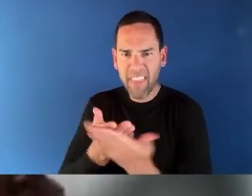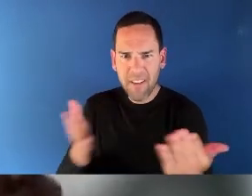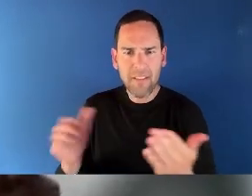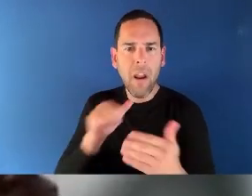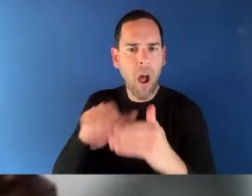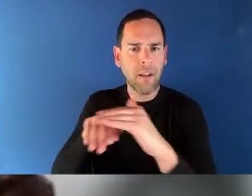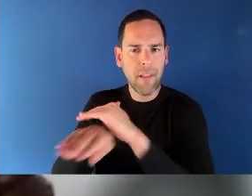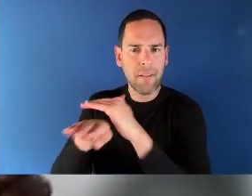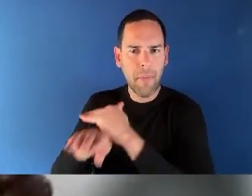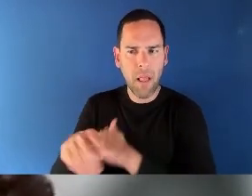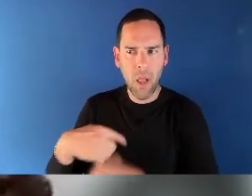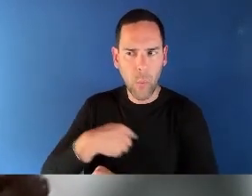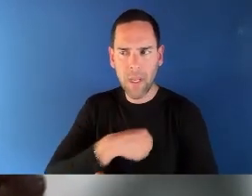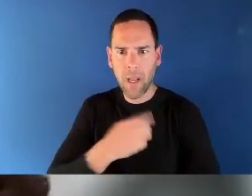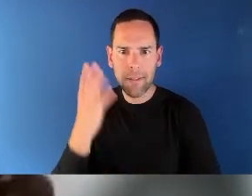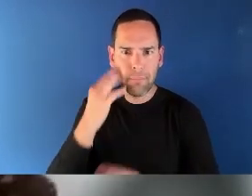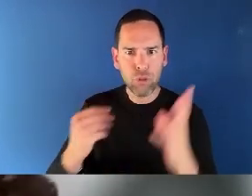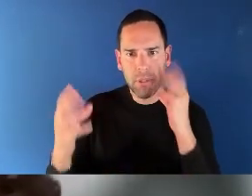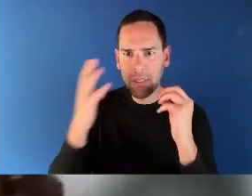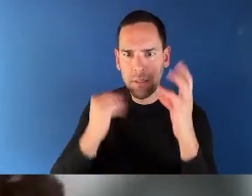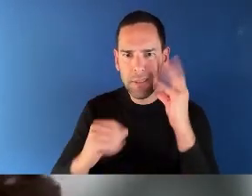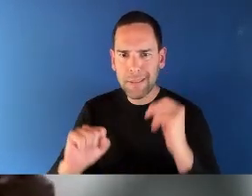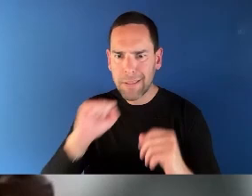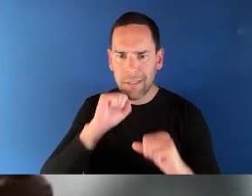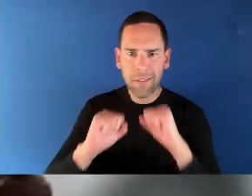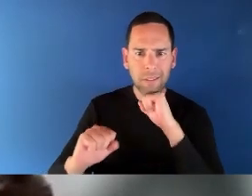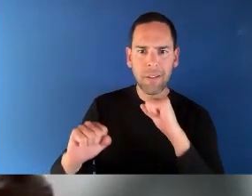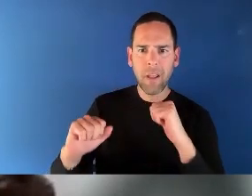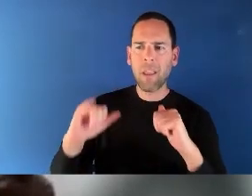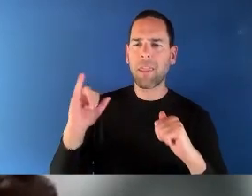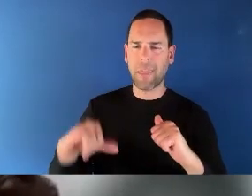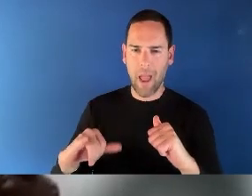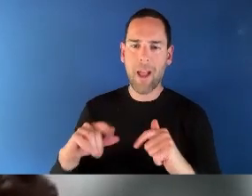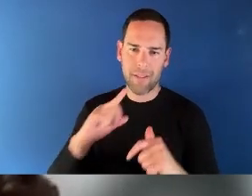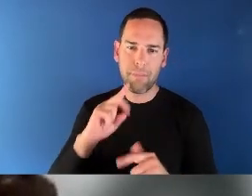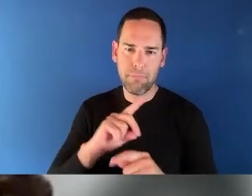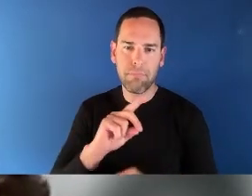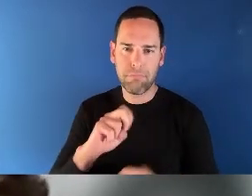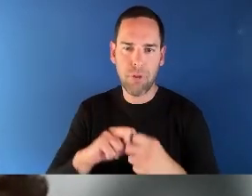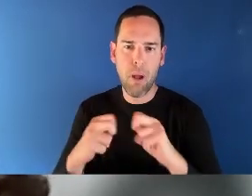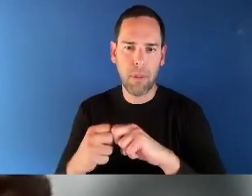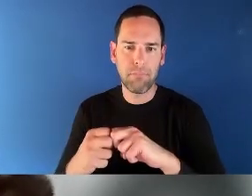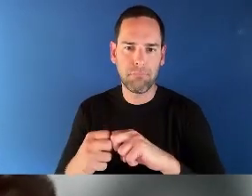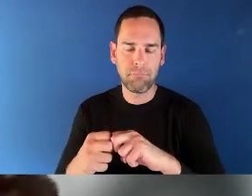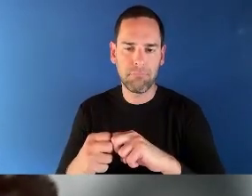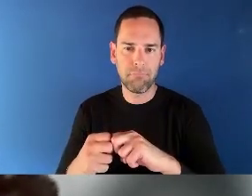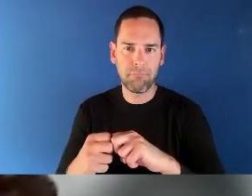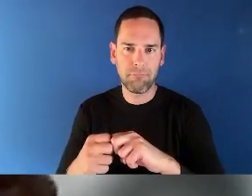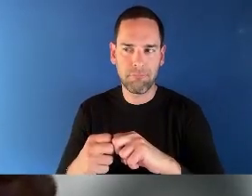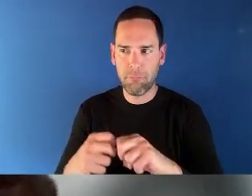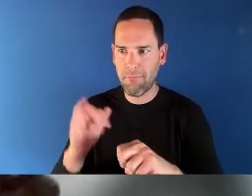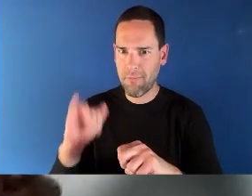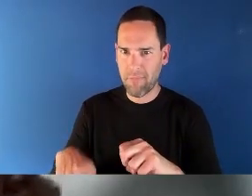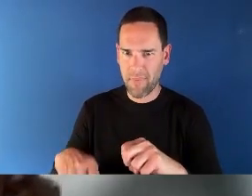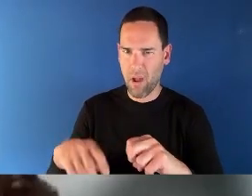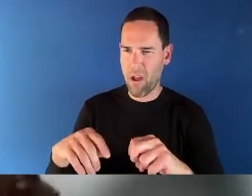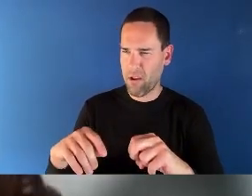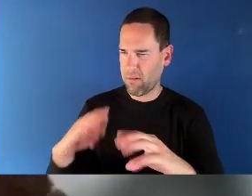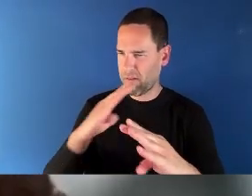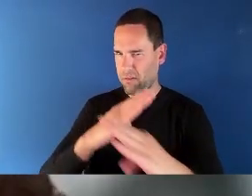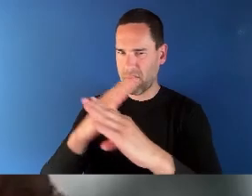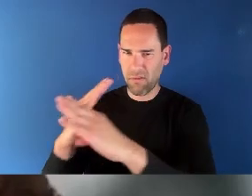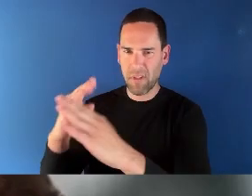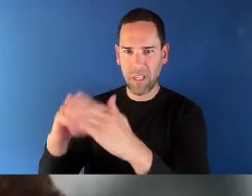inaccessibility that we experience and see in our structures and organizations that is the problem. And how we